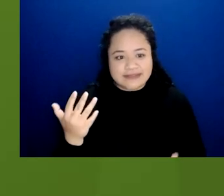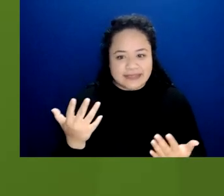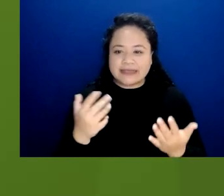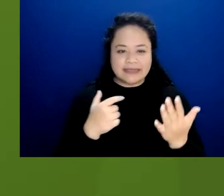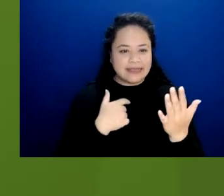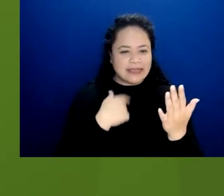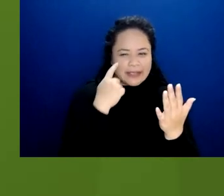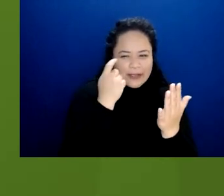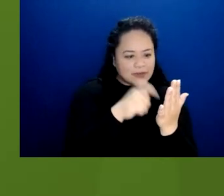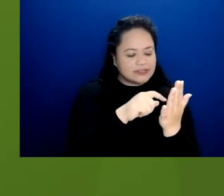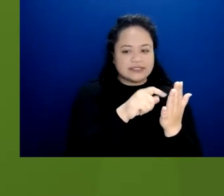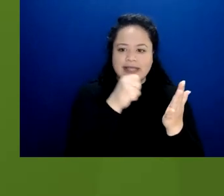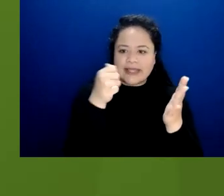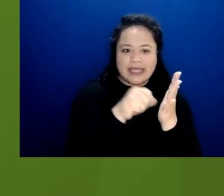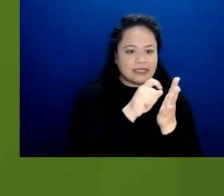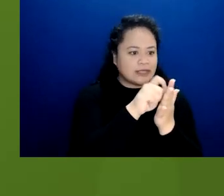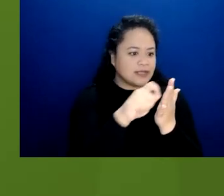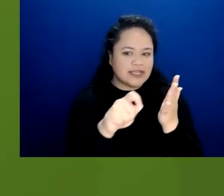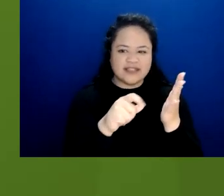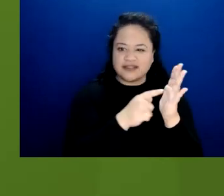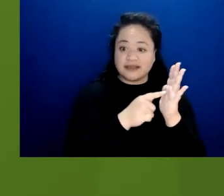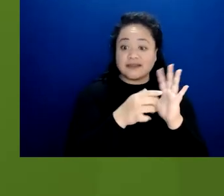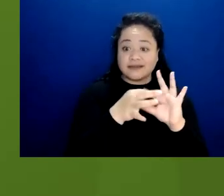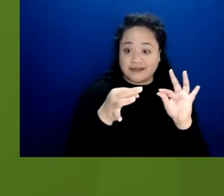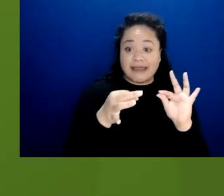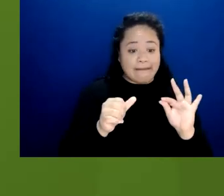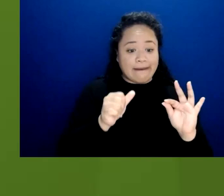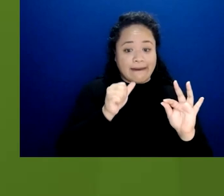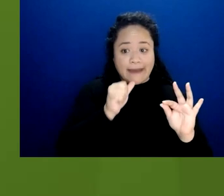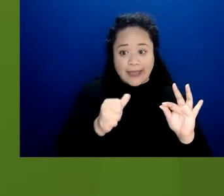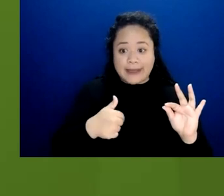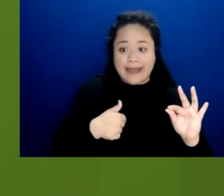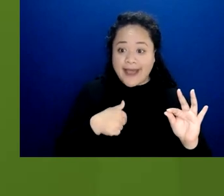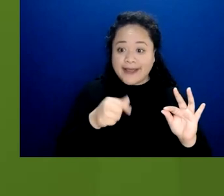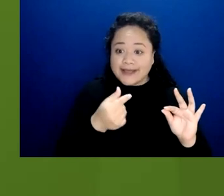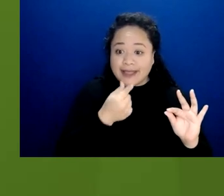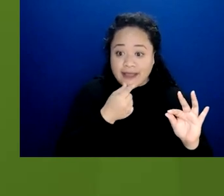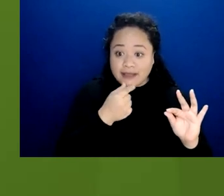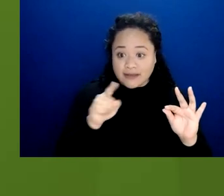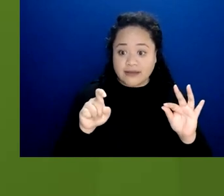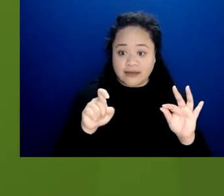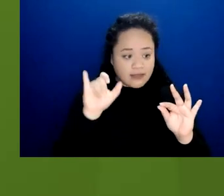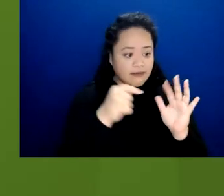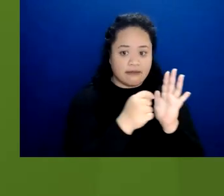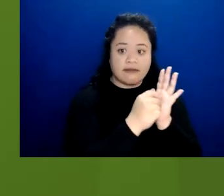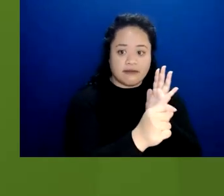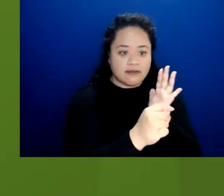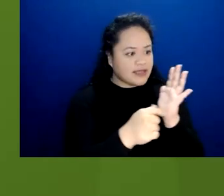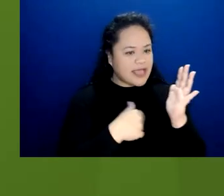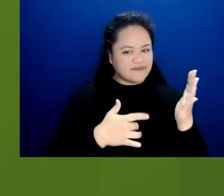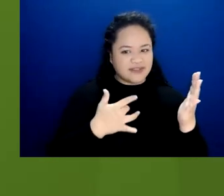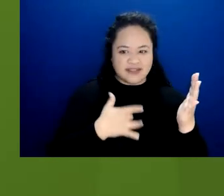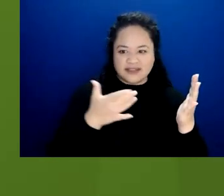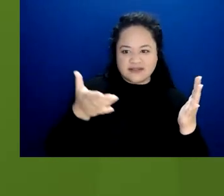middle of it, there was a piece that was like, am I gay? Like, I need to know the answer to this question at this time. And, you